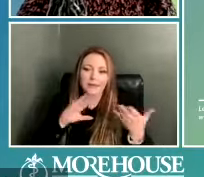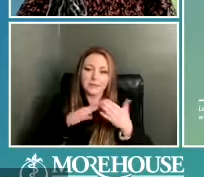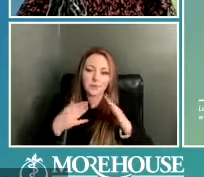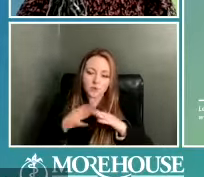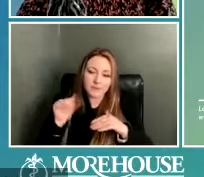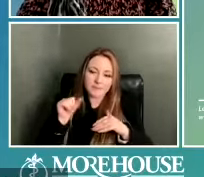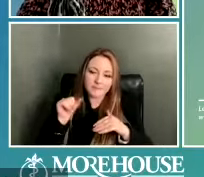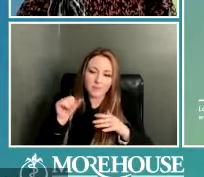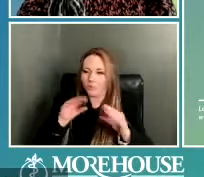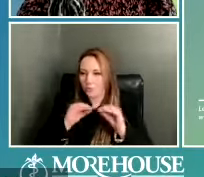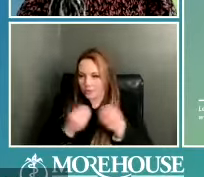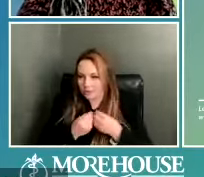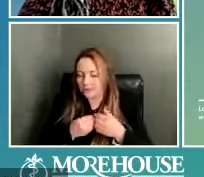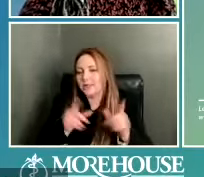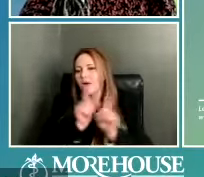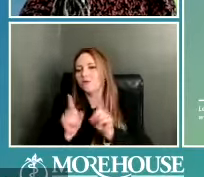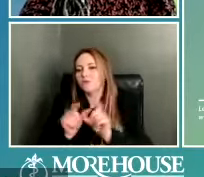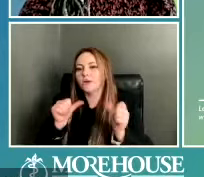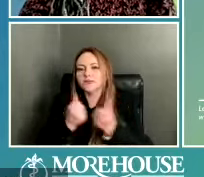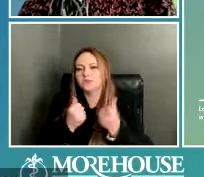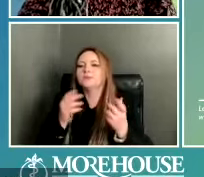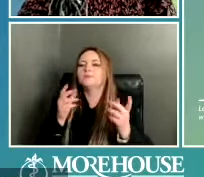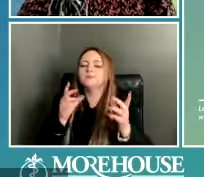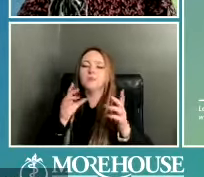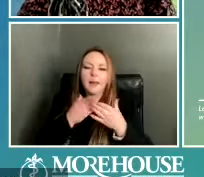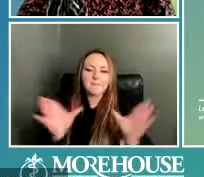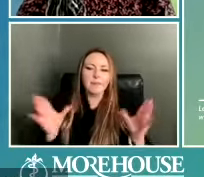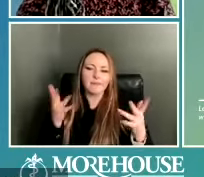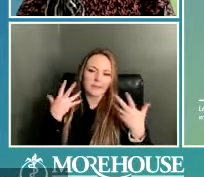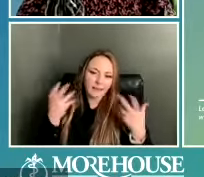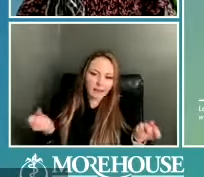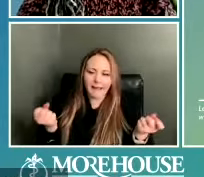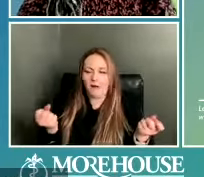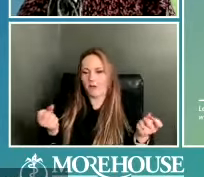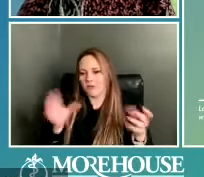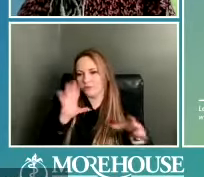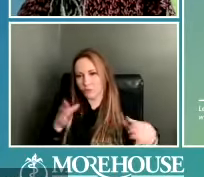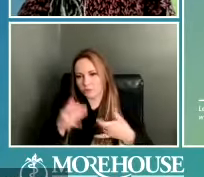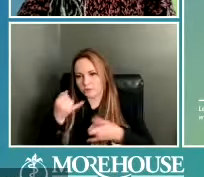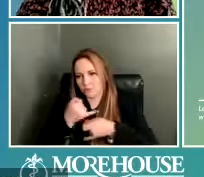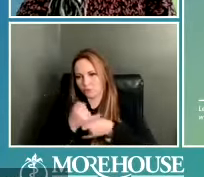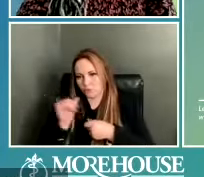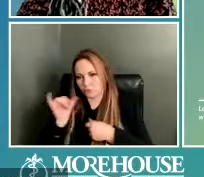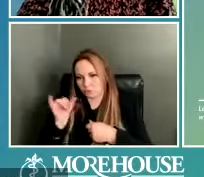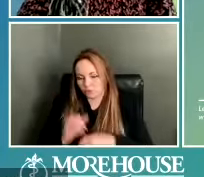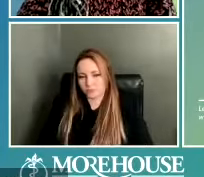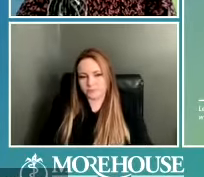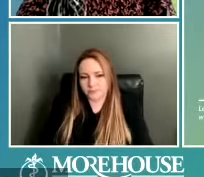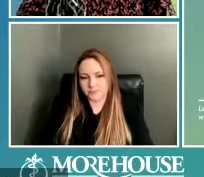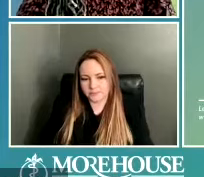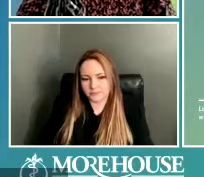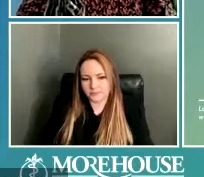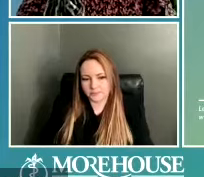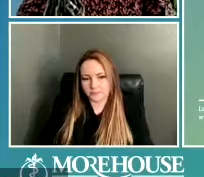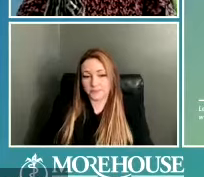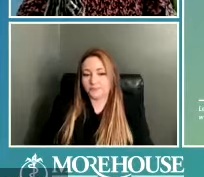and agencies, as well as other public health and community health focused institutions. Our existing